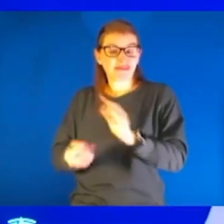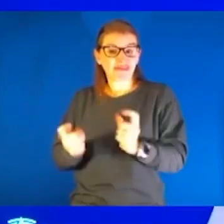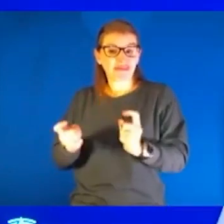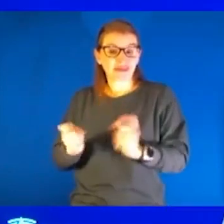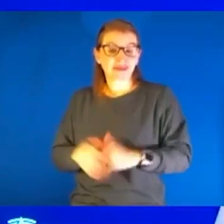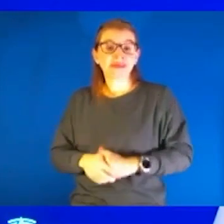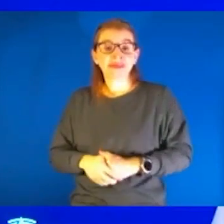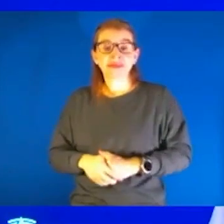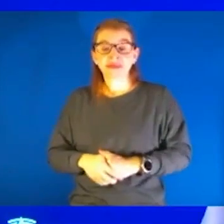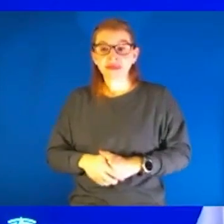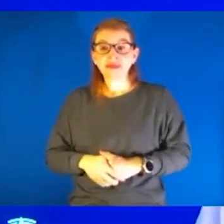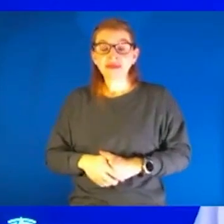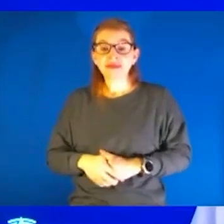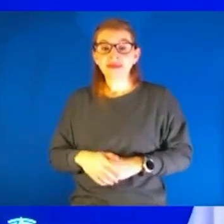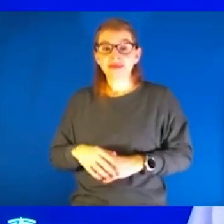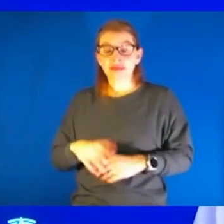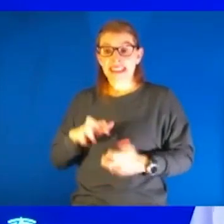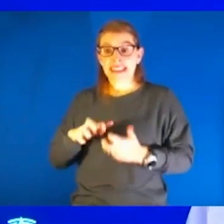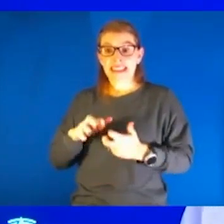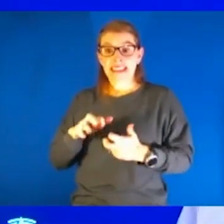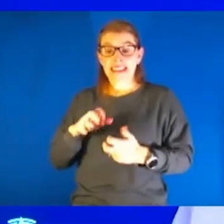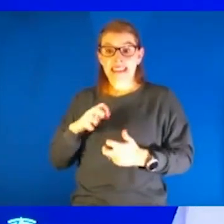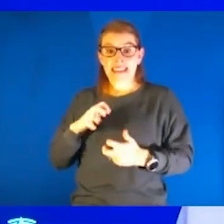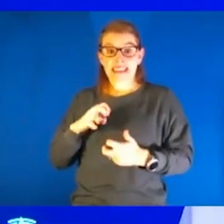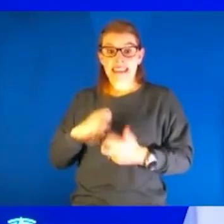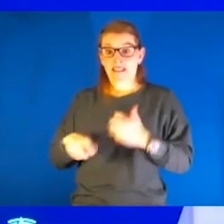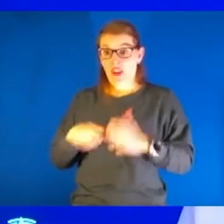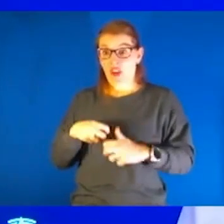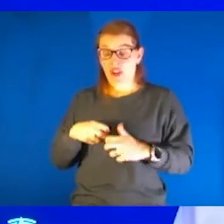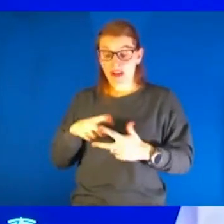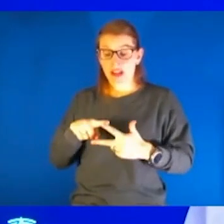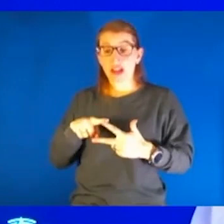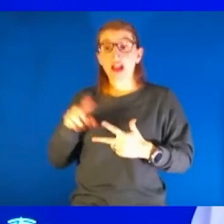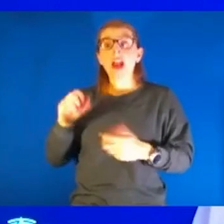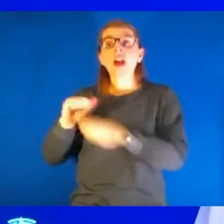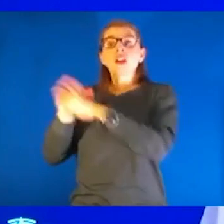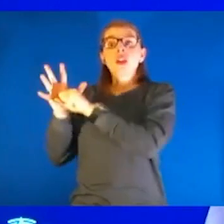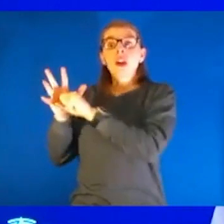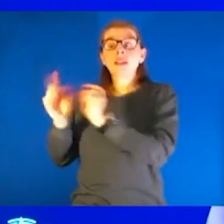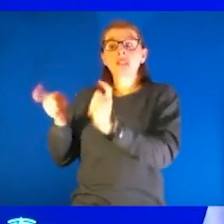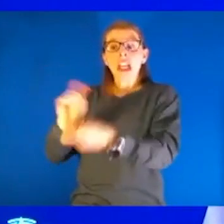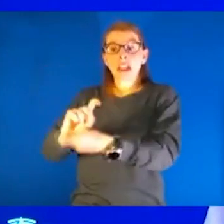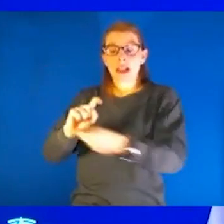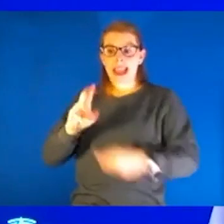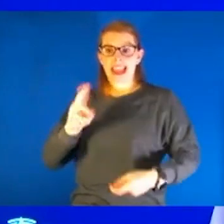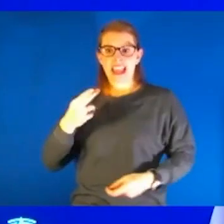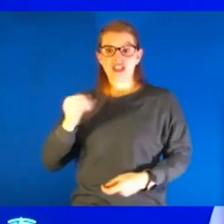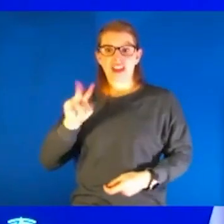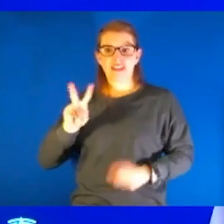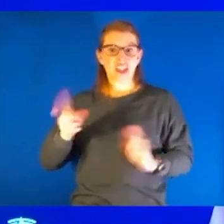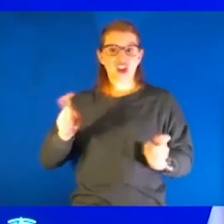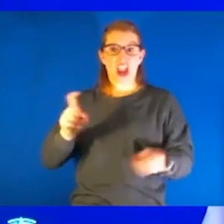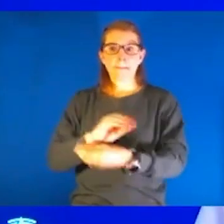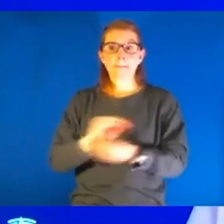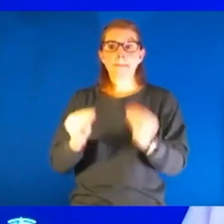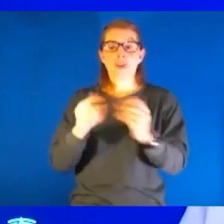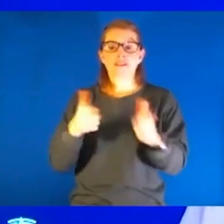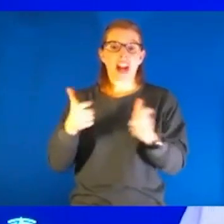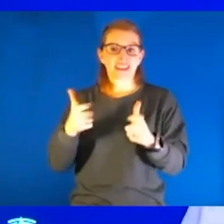think coronavirus mutates quite a bit or changes. HIV does even more so. The other issue